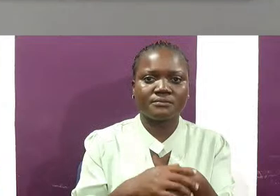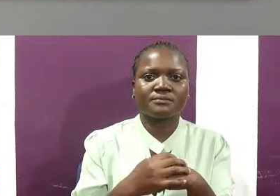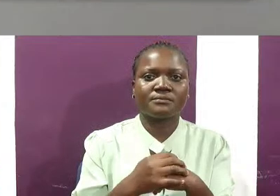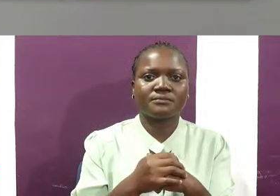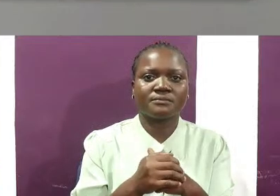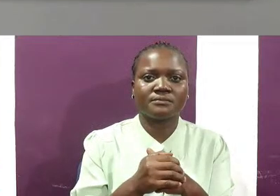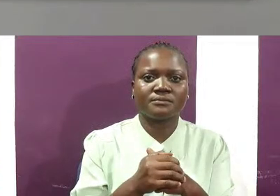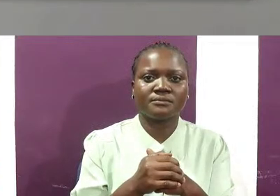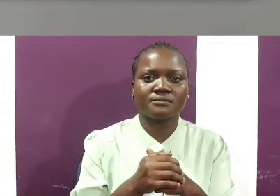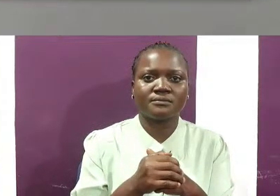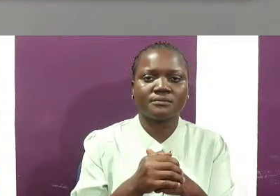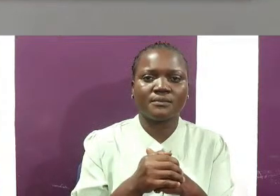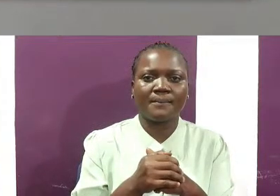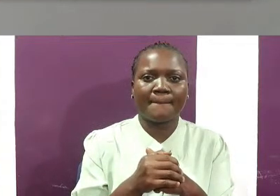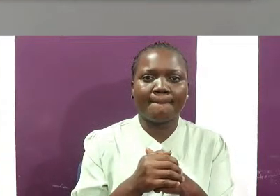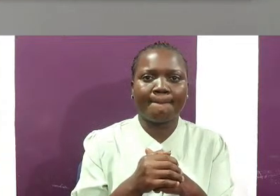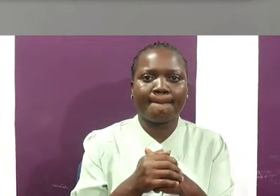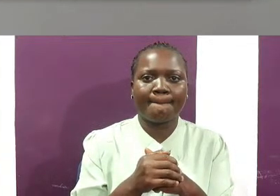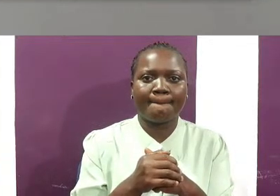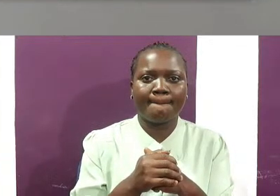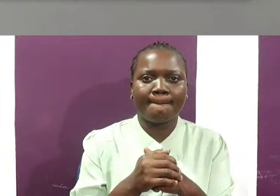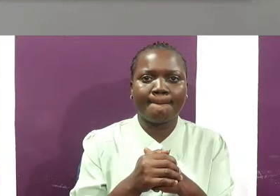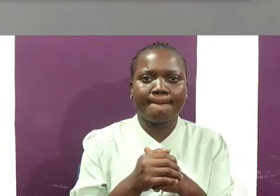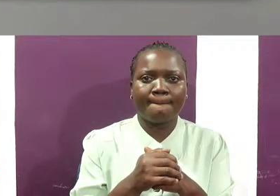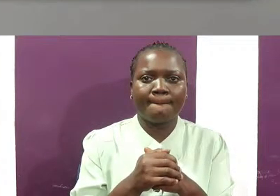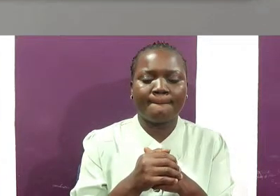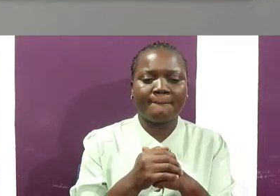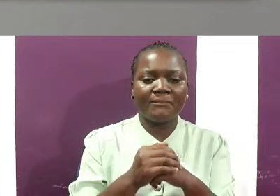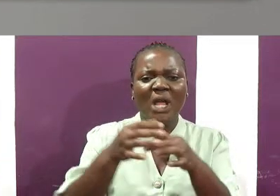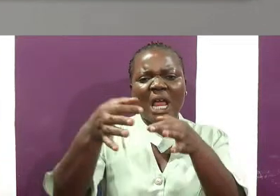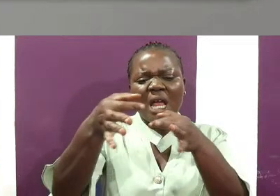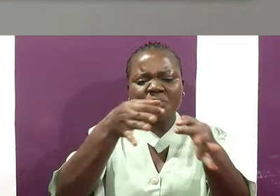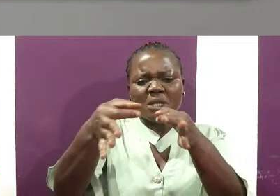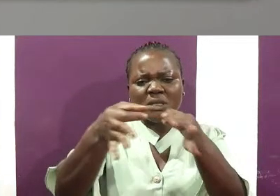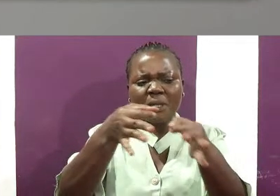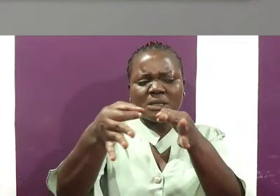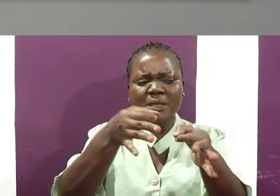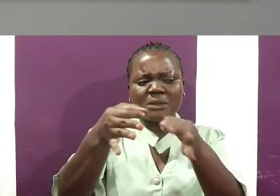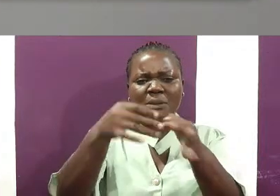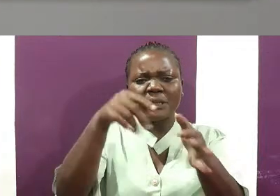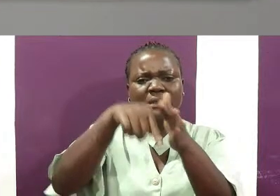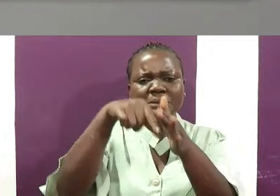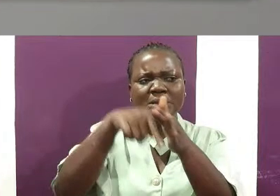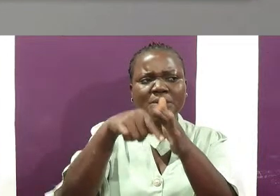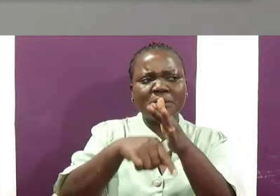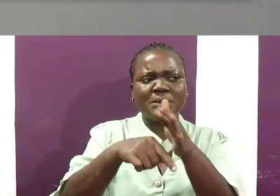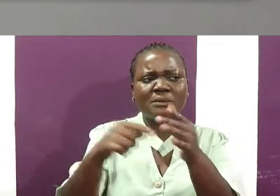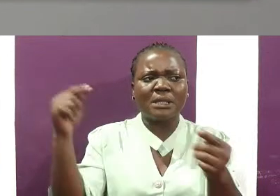they had suffered quite a fall. Na ochire mo abedu chapter 5 ene o kan say